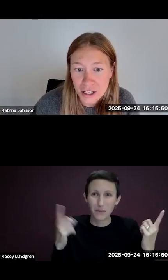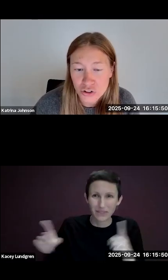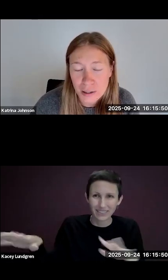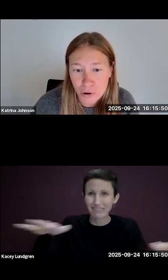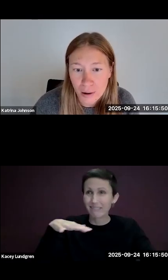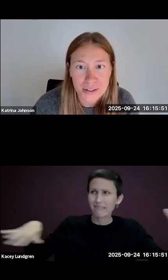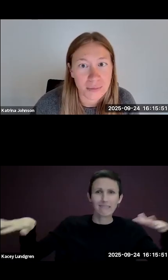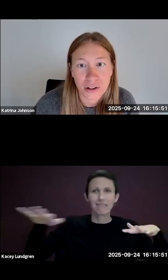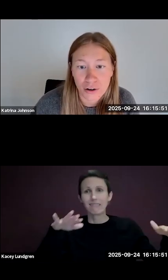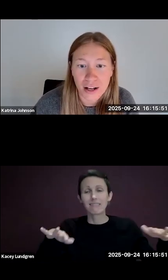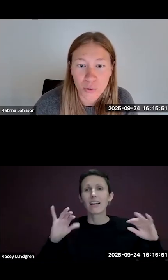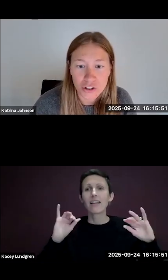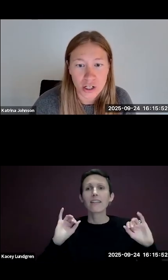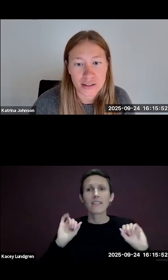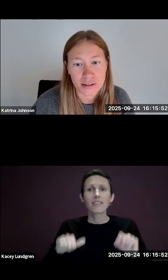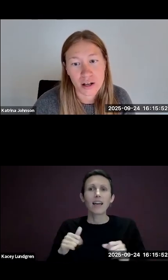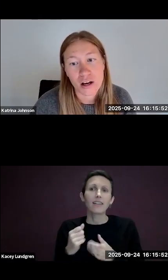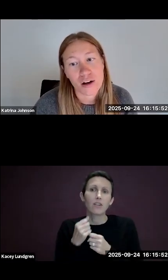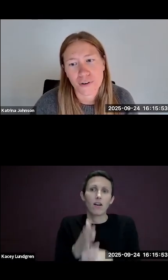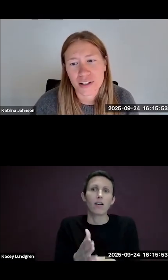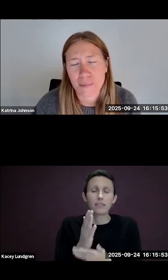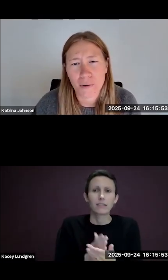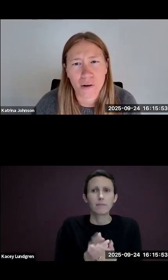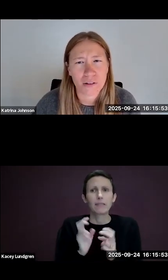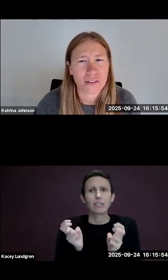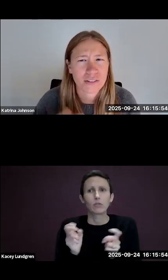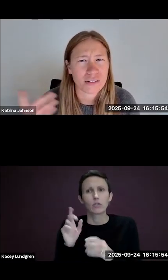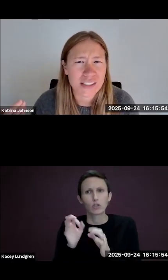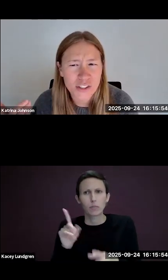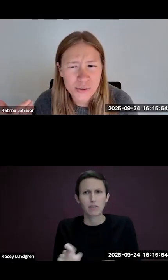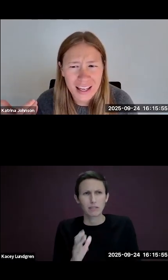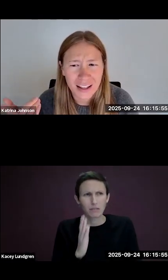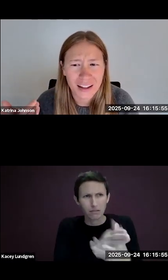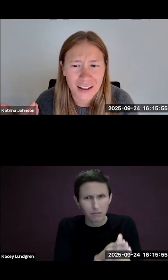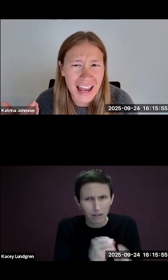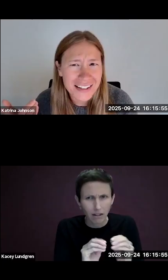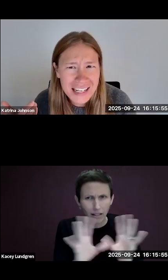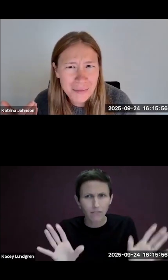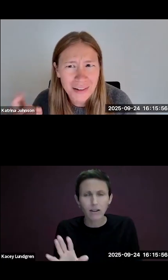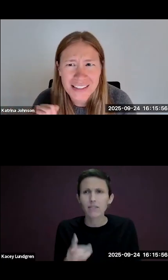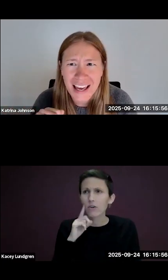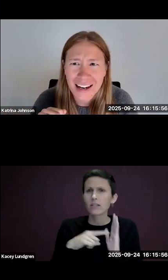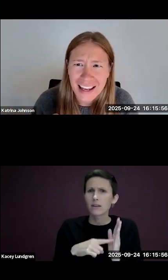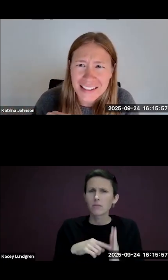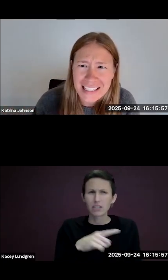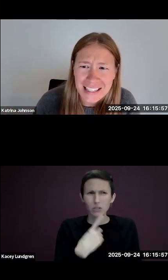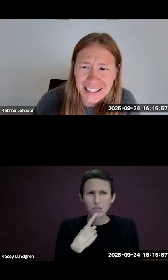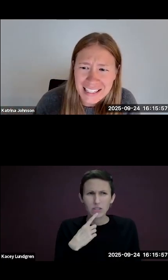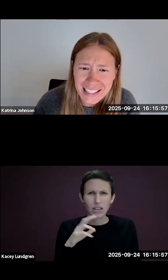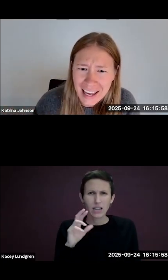which could potentially prompt some clarifying questions. For example, did you say endeem? Is